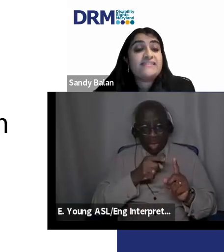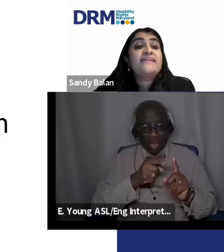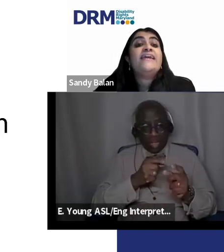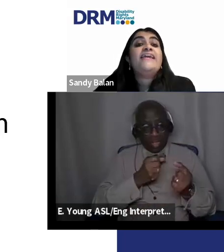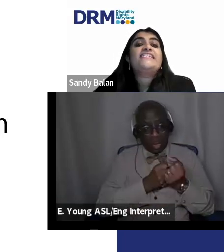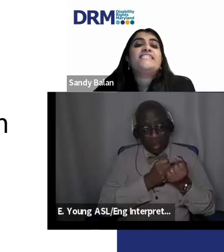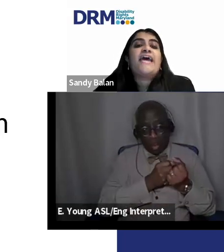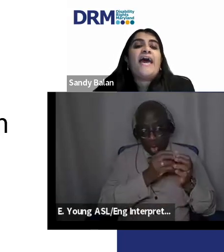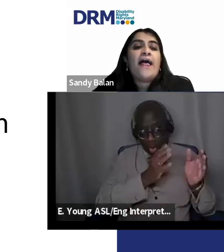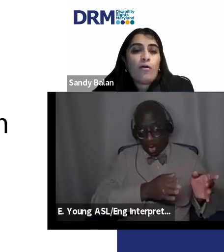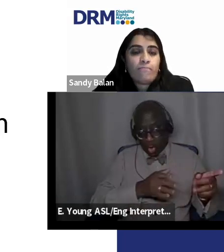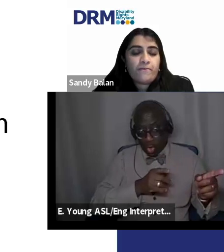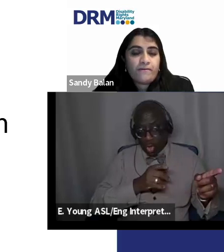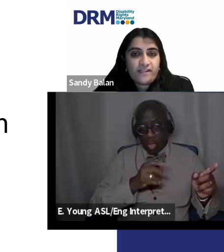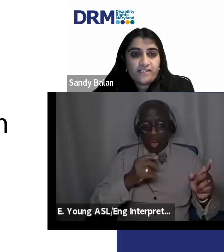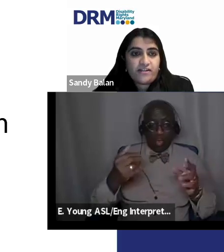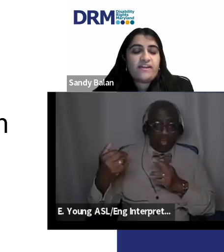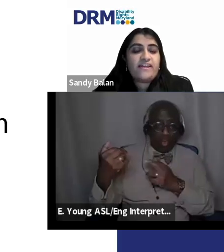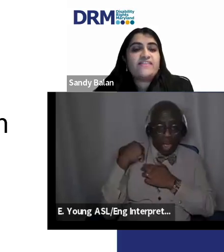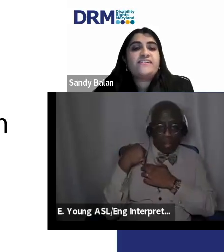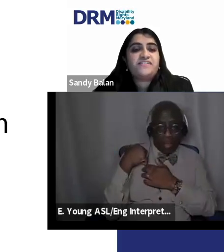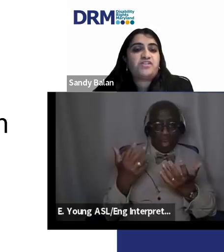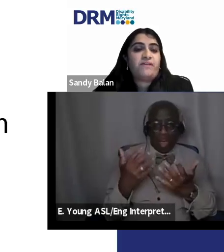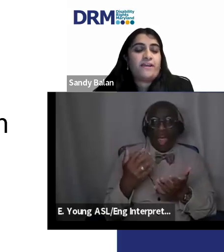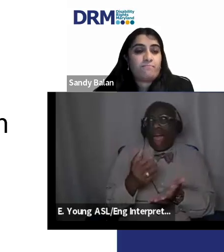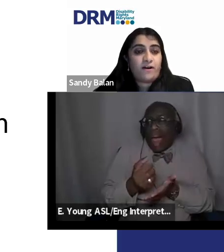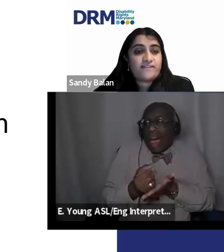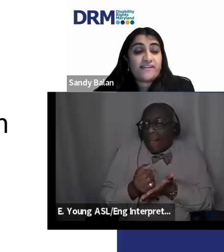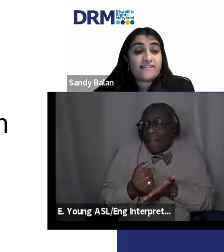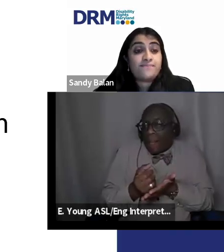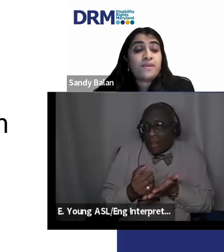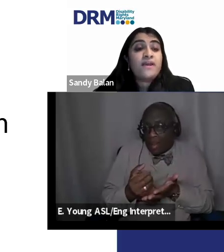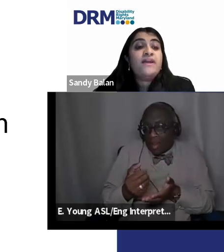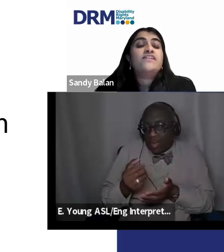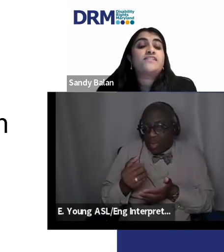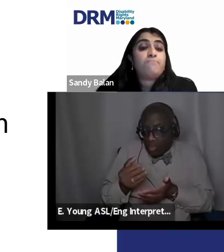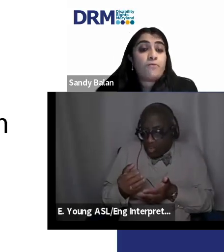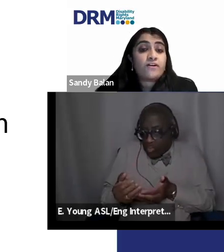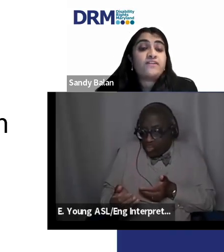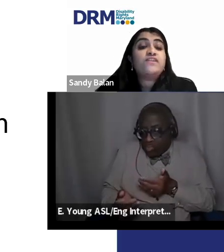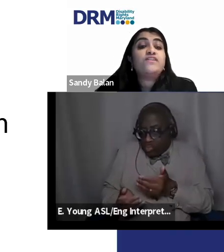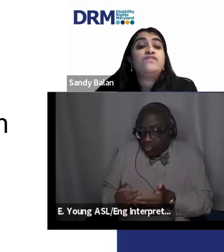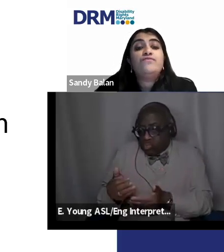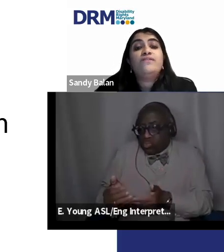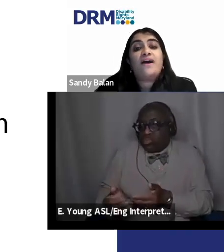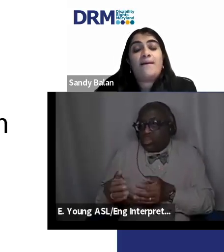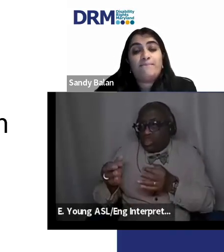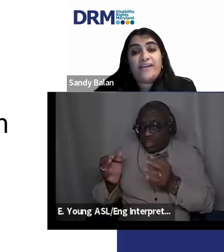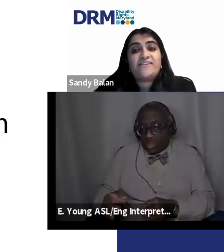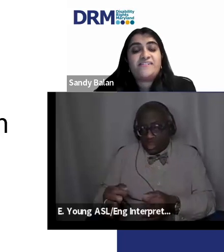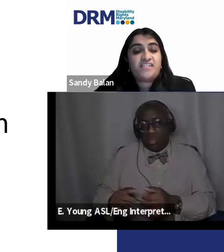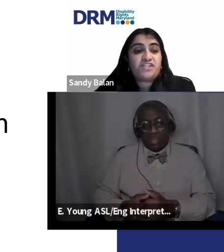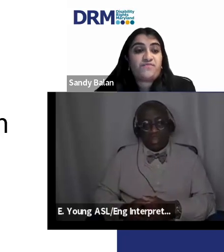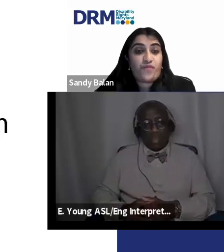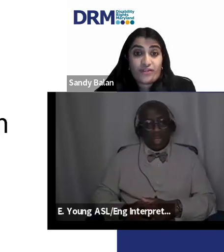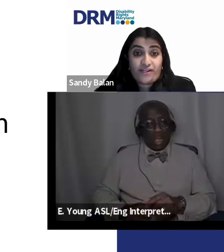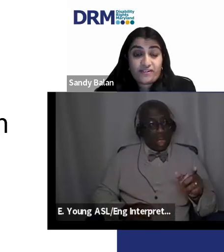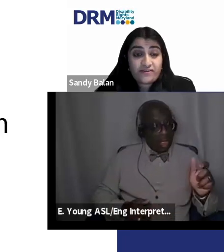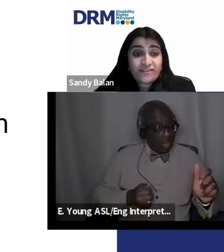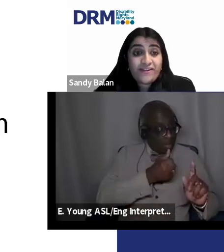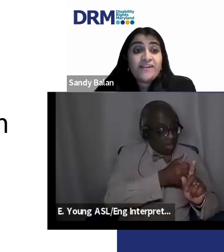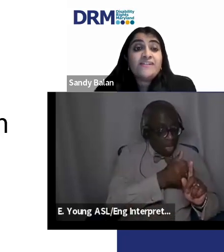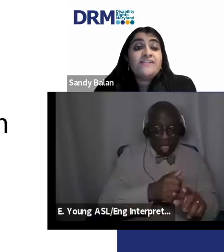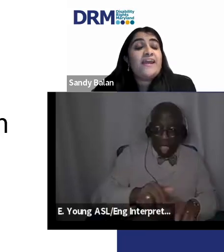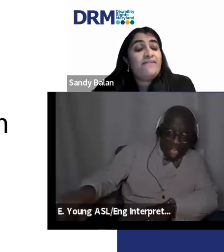supporter is to help the adult in the decision-making process. The supporters do not make the decision for